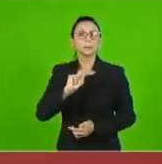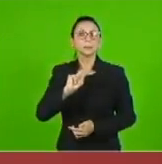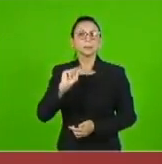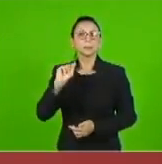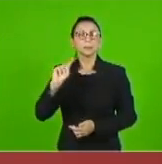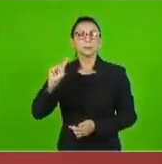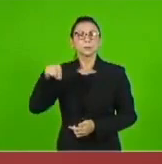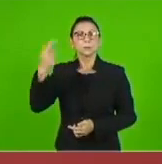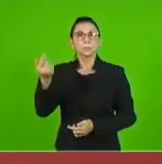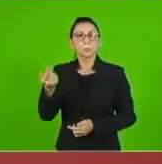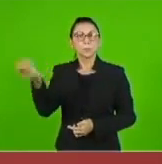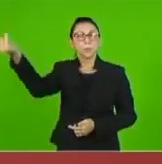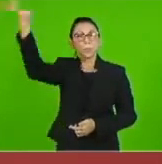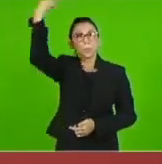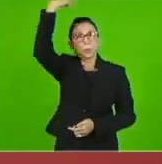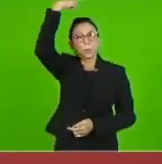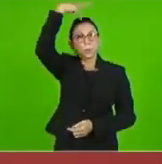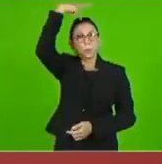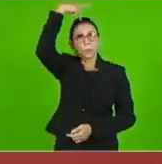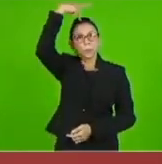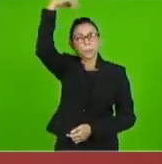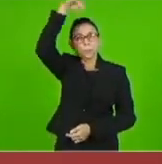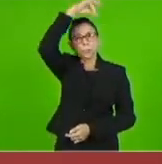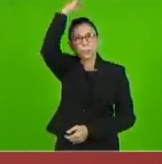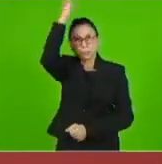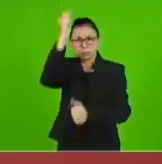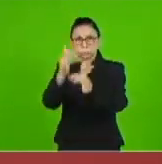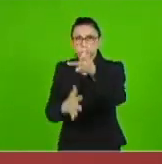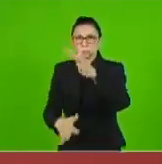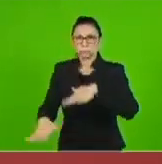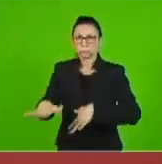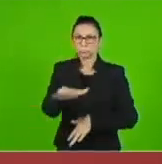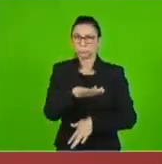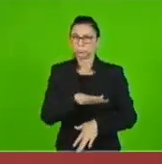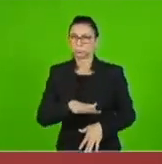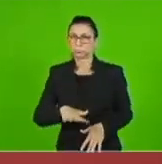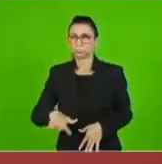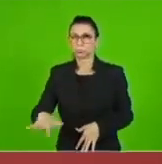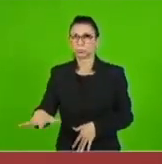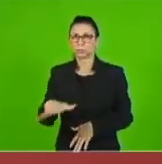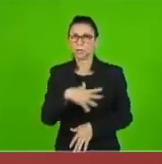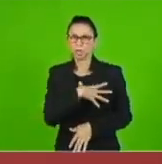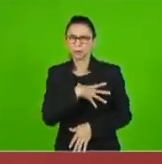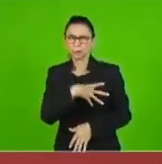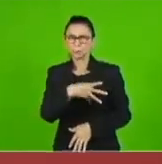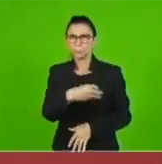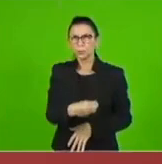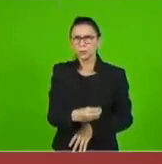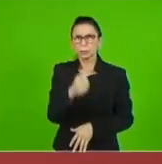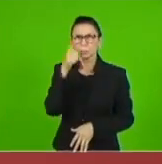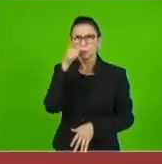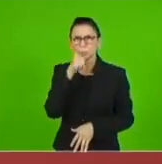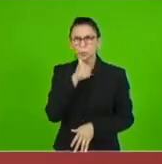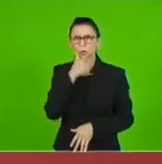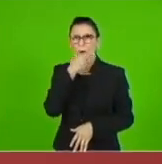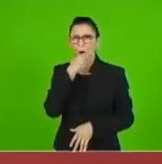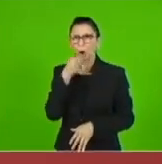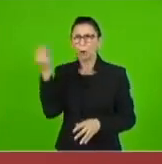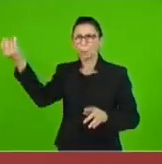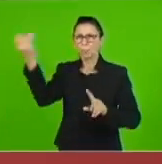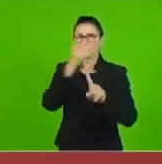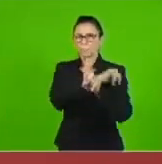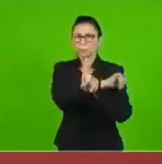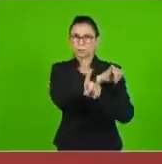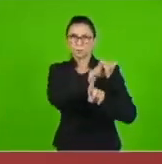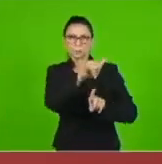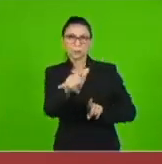that later I will pour out my Spirit upon every flesh. Our children and